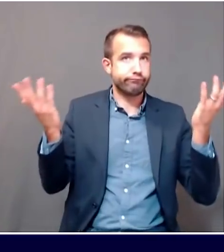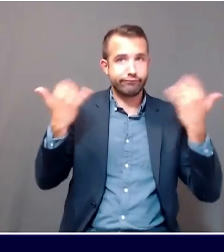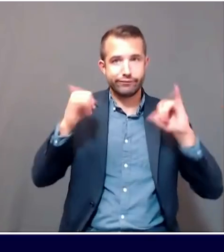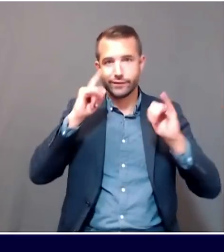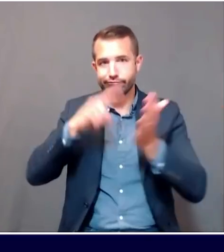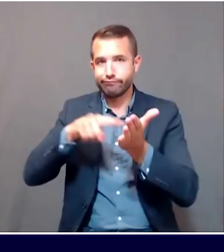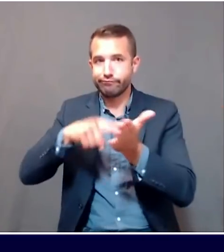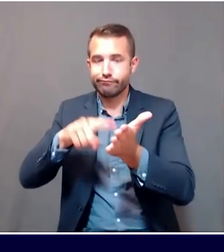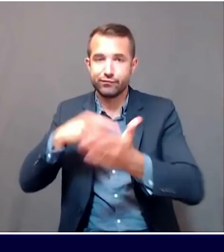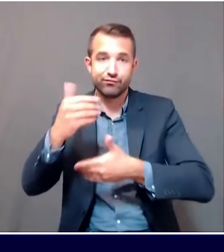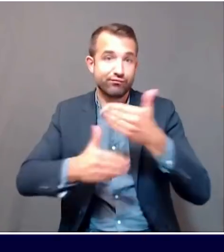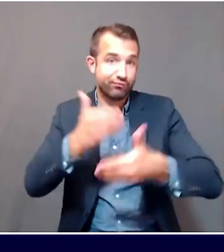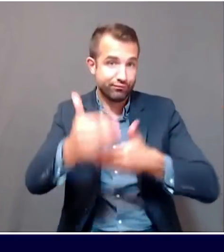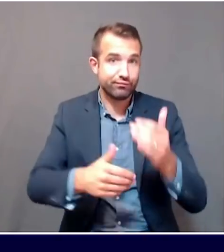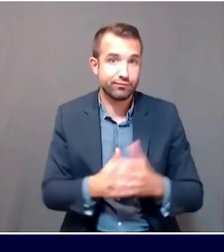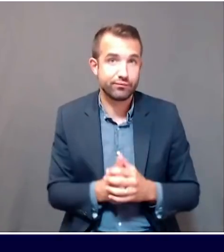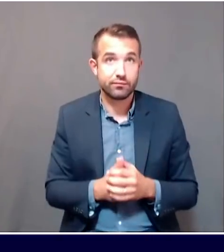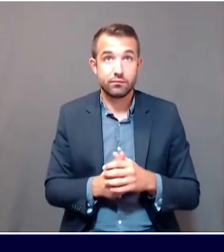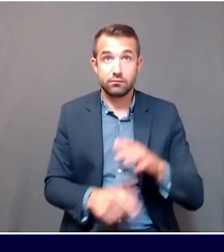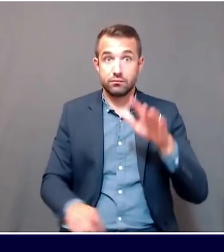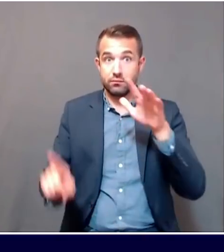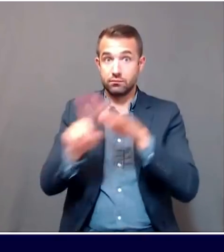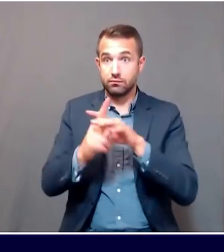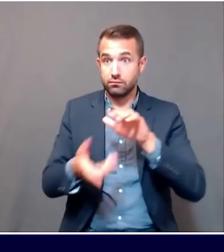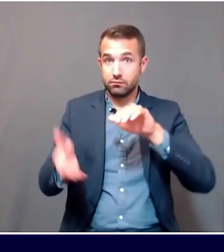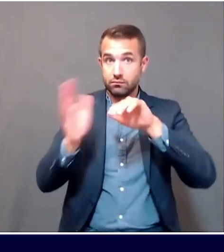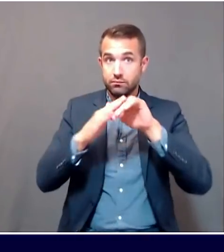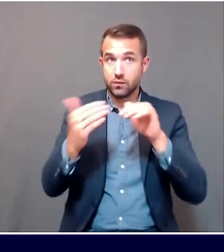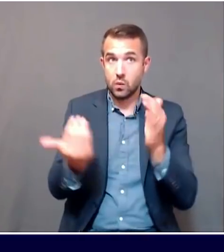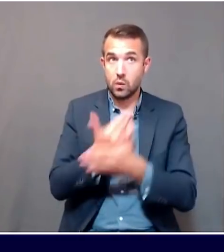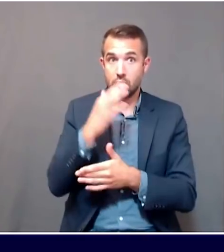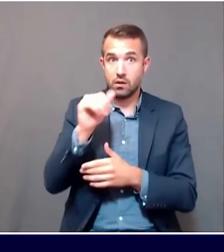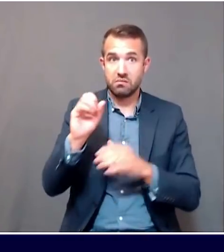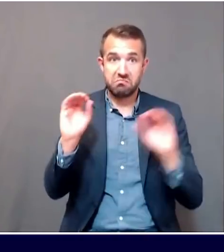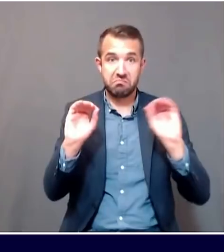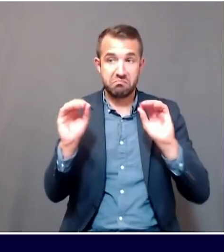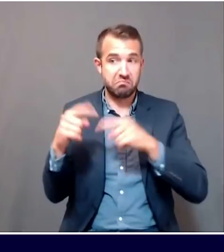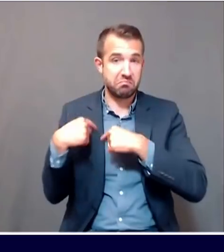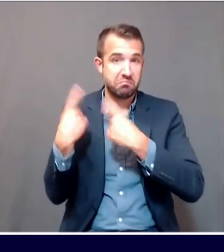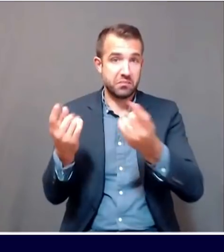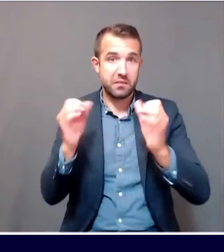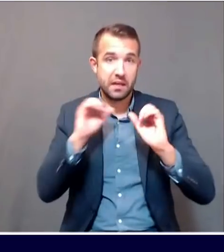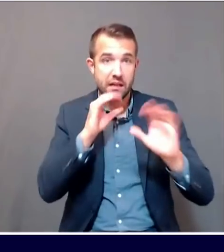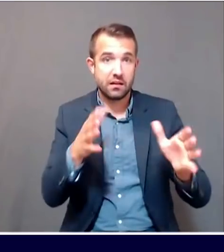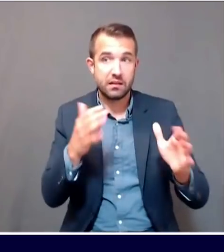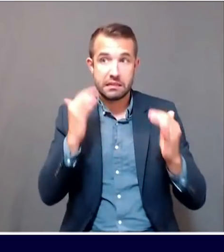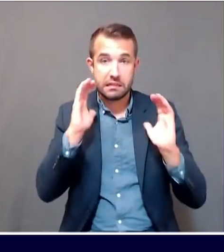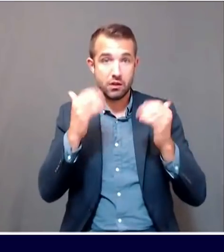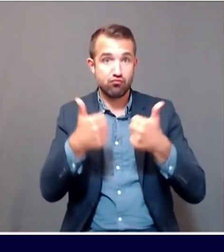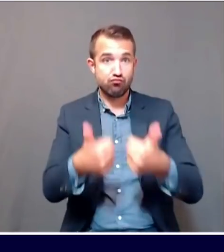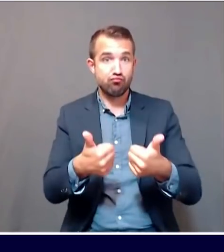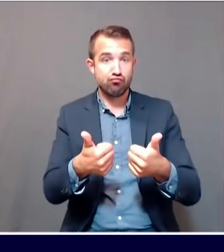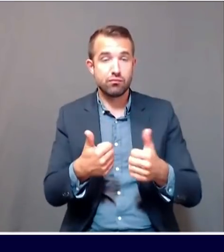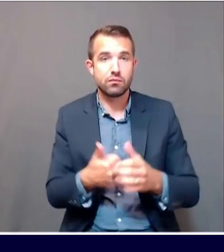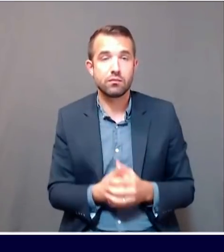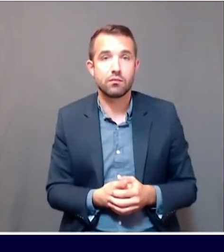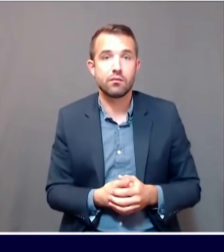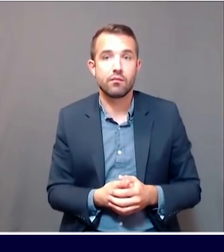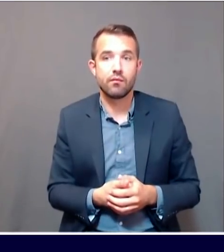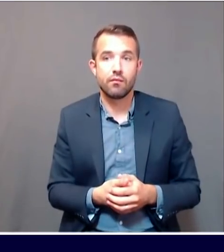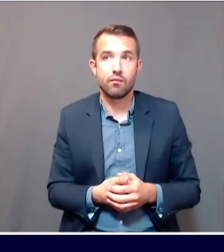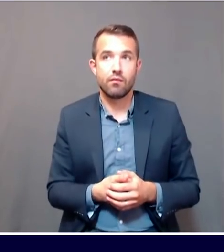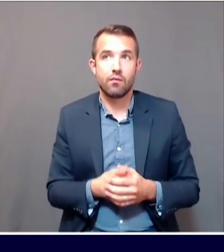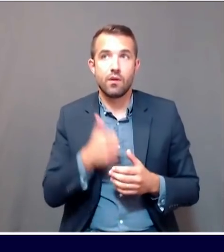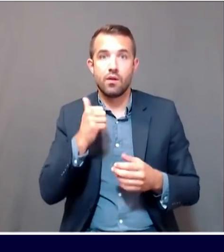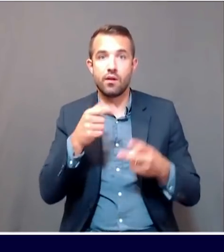any new cases in quite a while now, which is a promising sign. Okay. And when